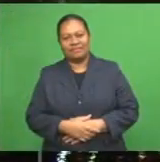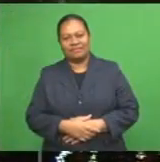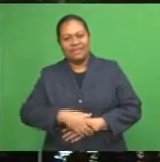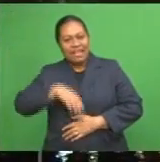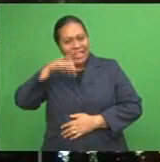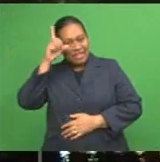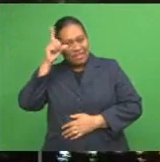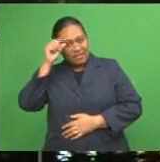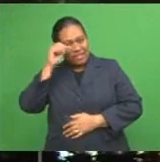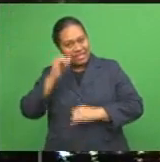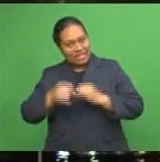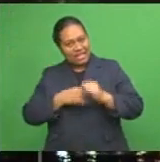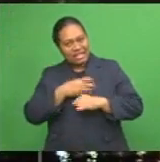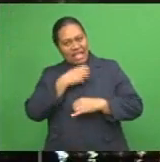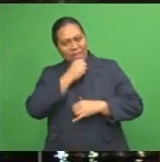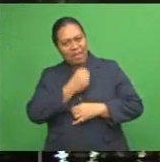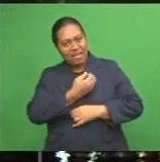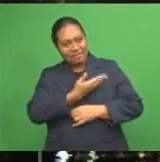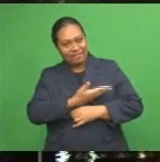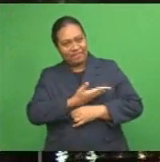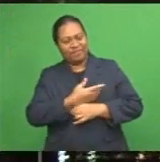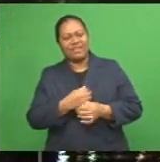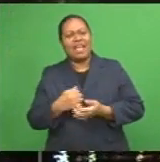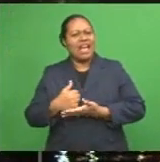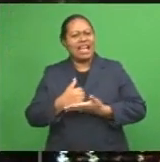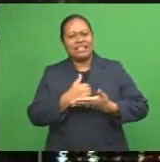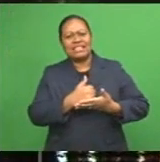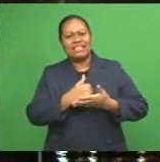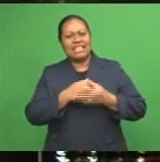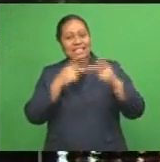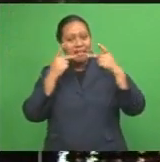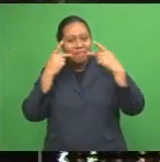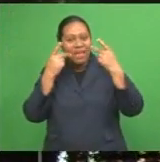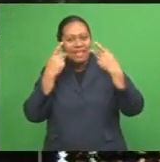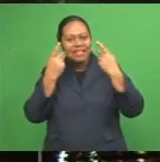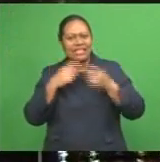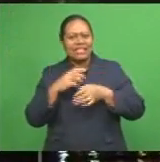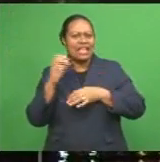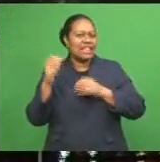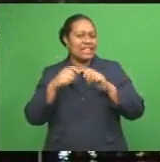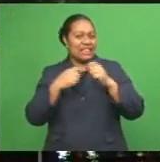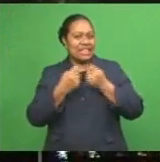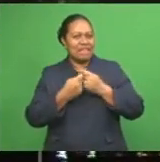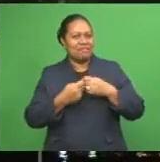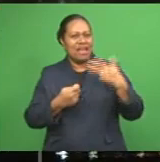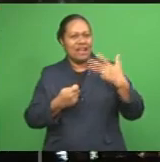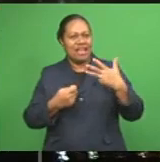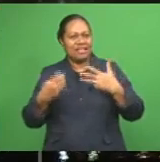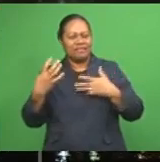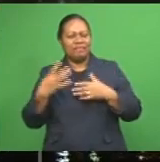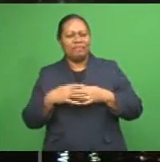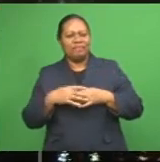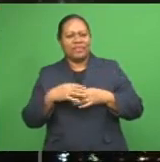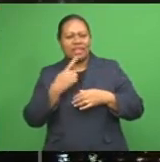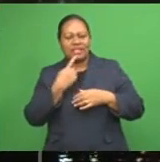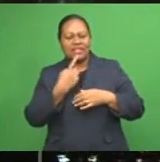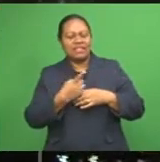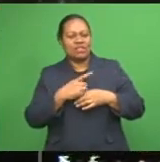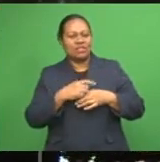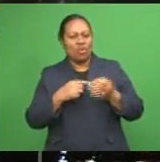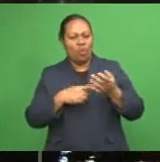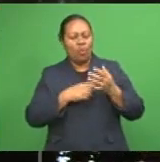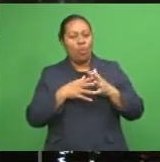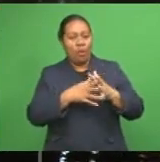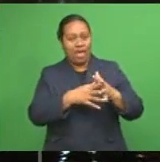Fijian international Apisai Koroisau assisted the Panthers in their 1912 win in a fast and furious encounter against the West